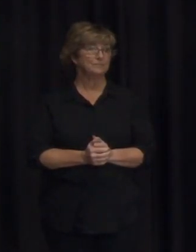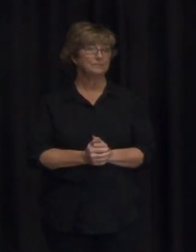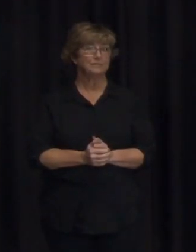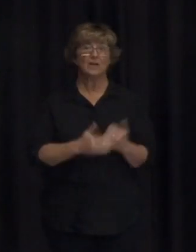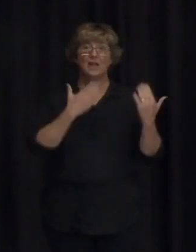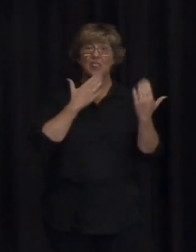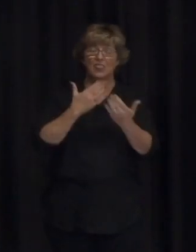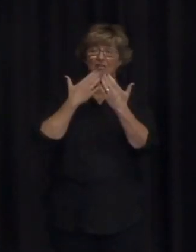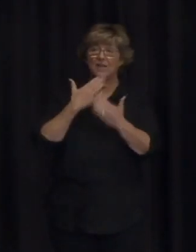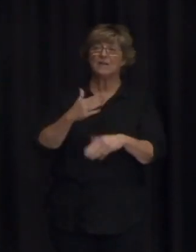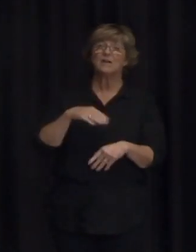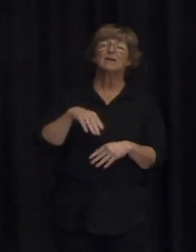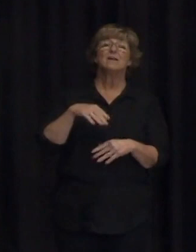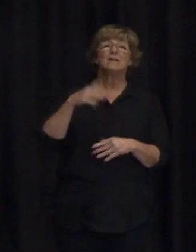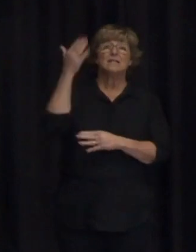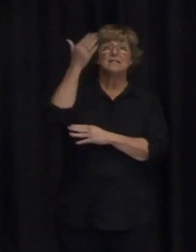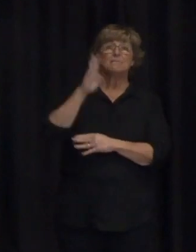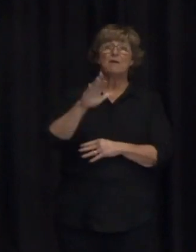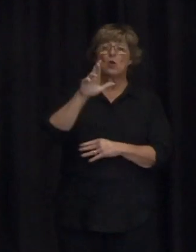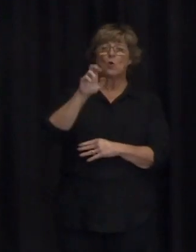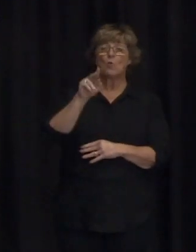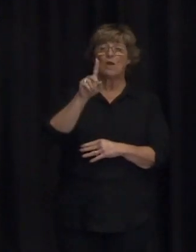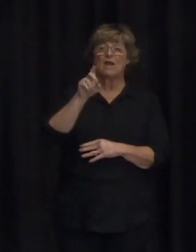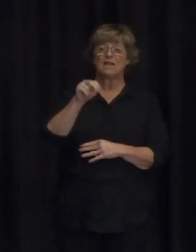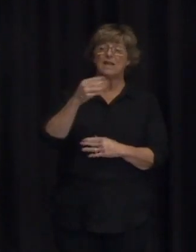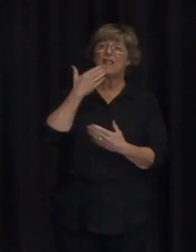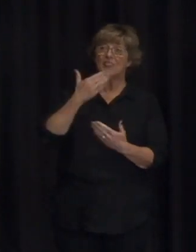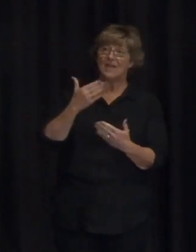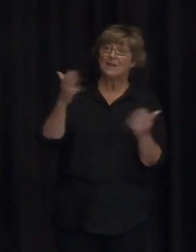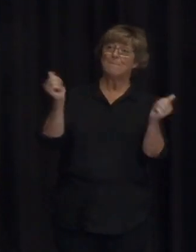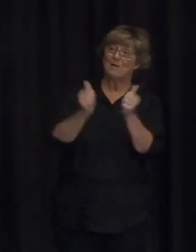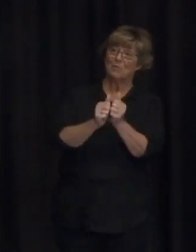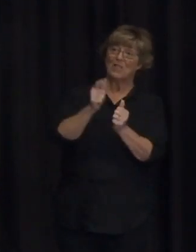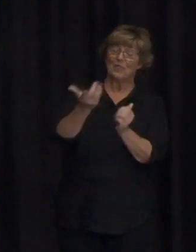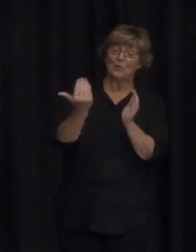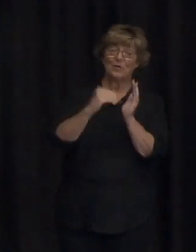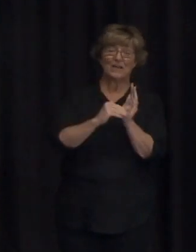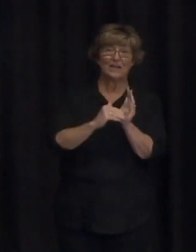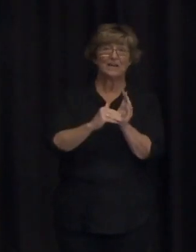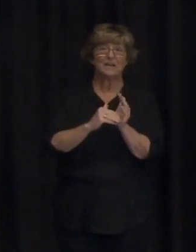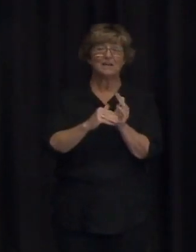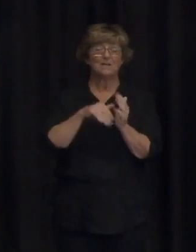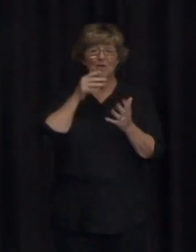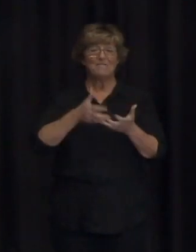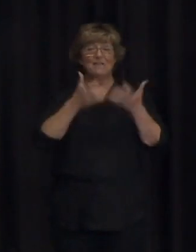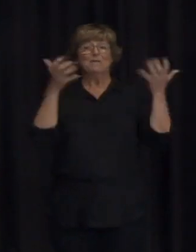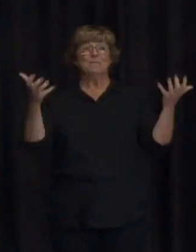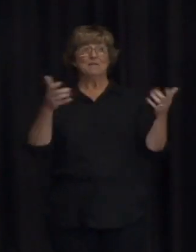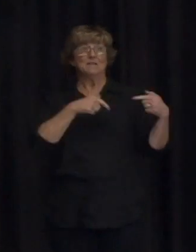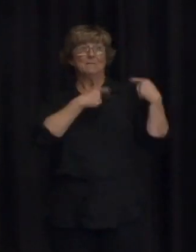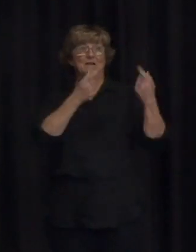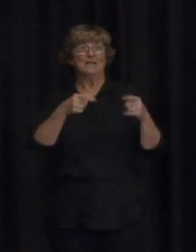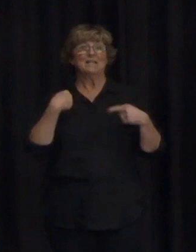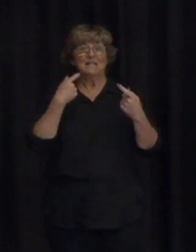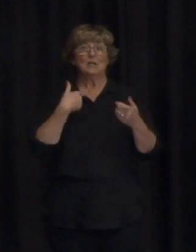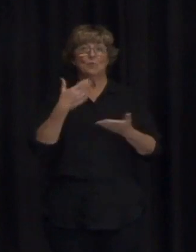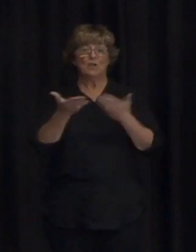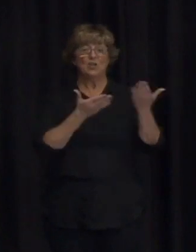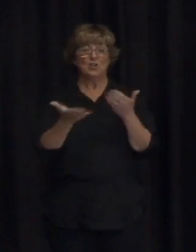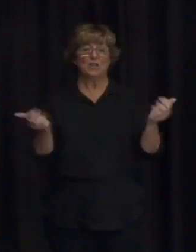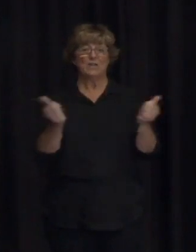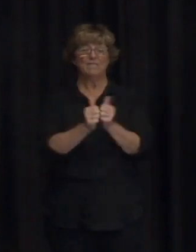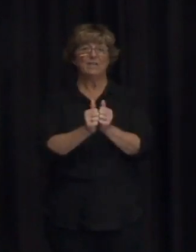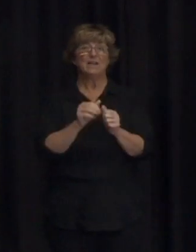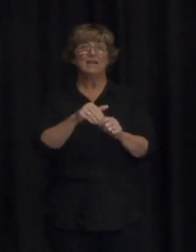Well, thank you, Speaker Rendon. It is good to be with you again. We haven't spent so much time together since we served together in